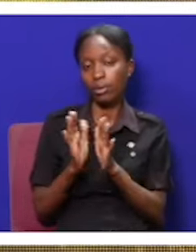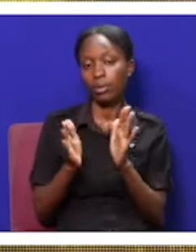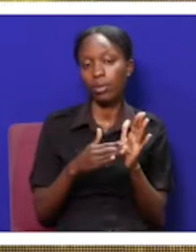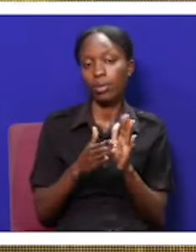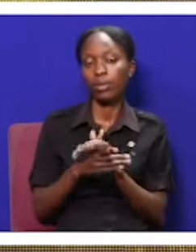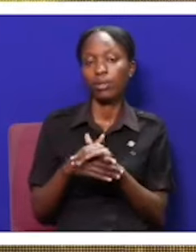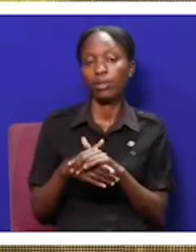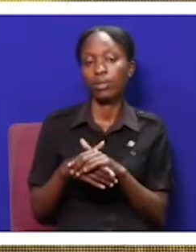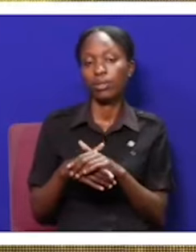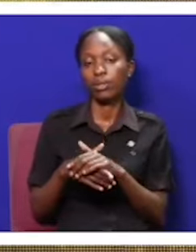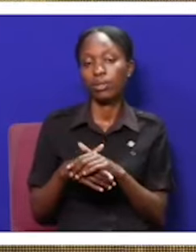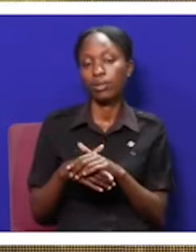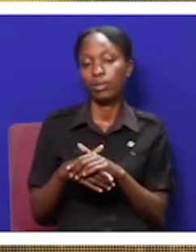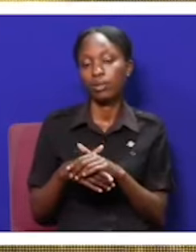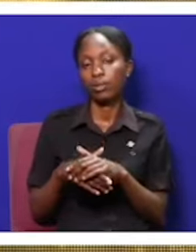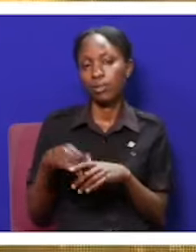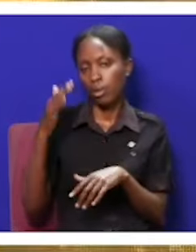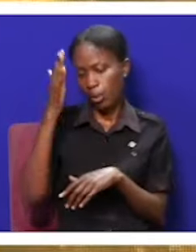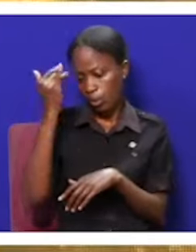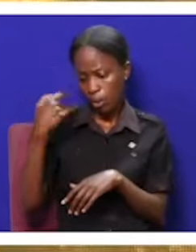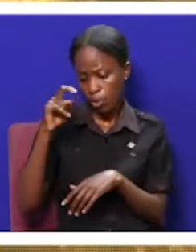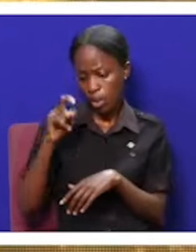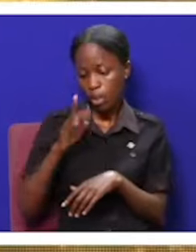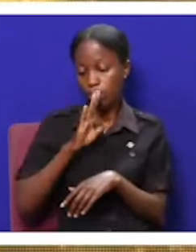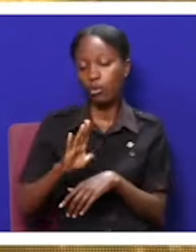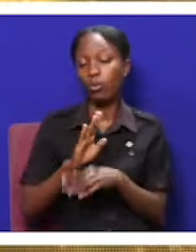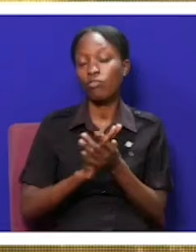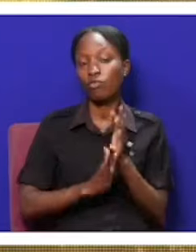why do we need to be forgiven?